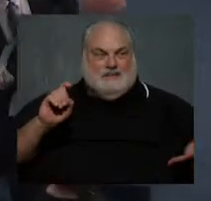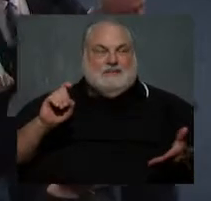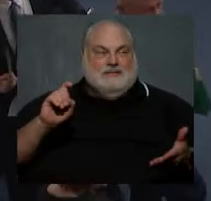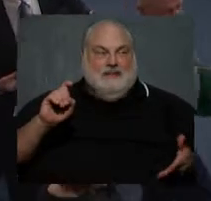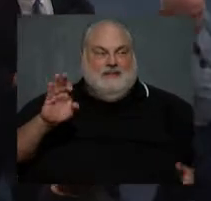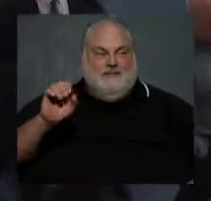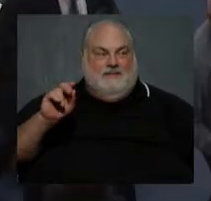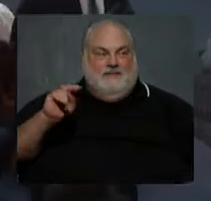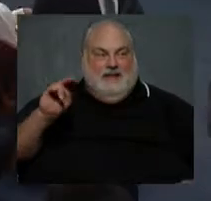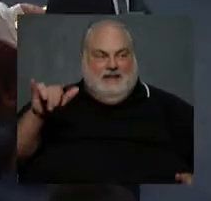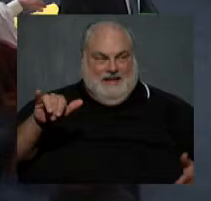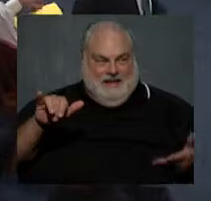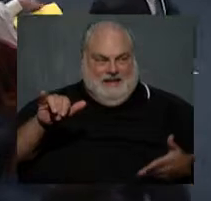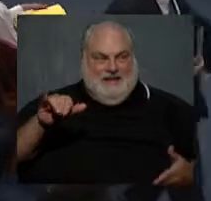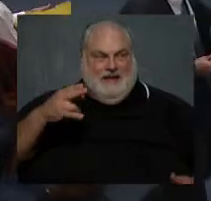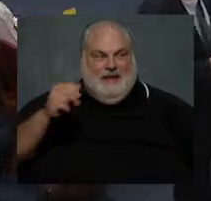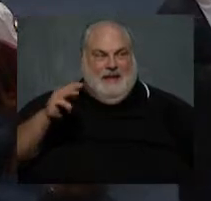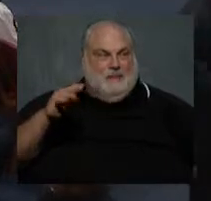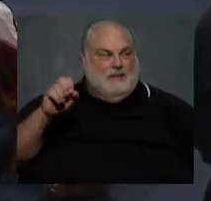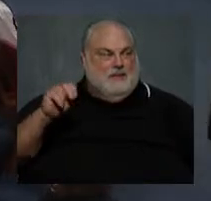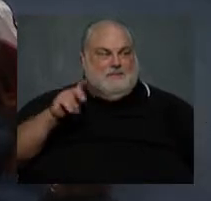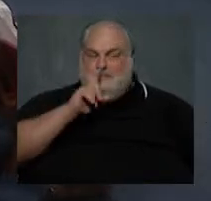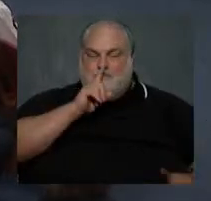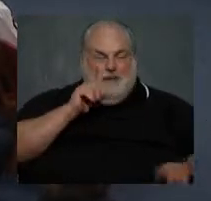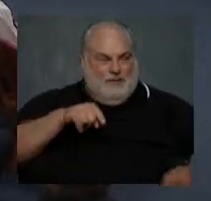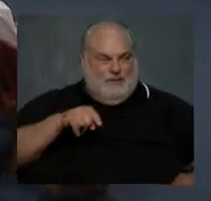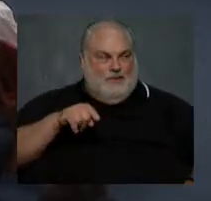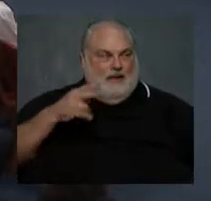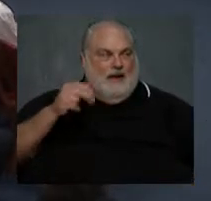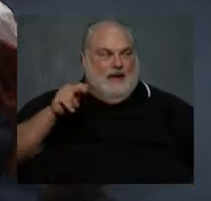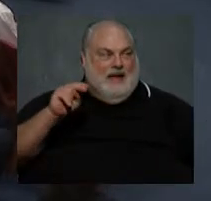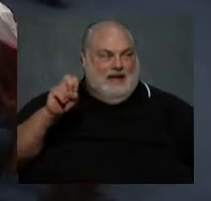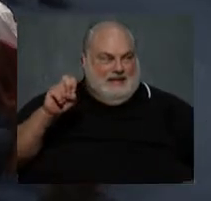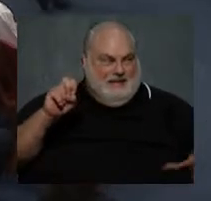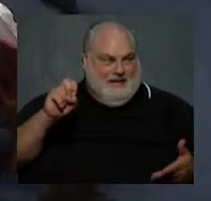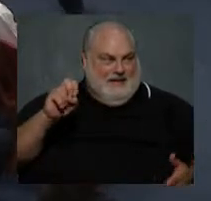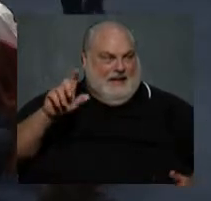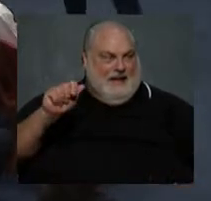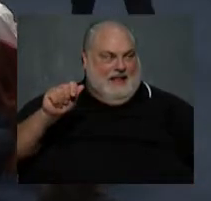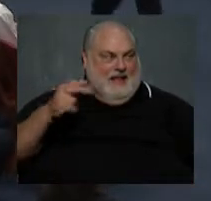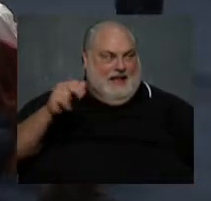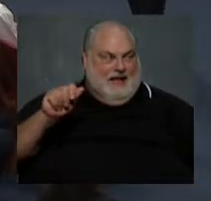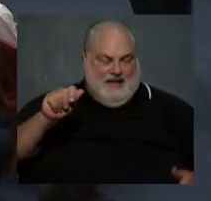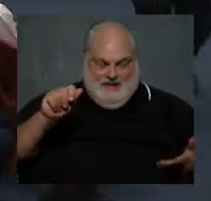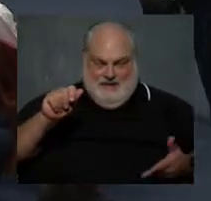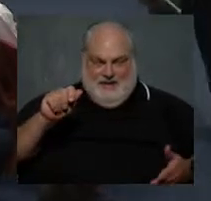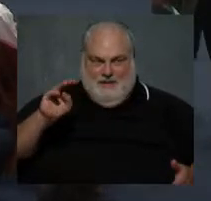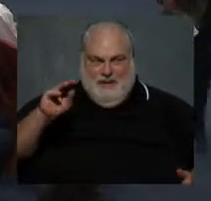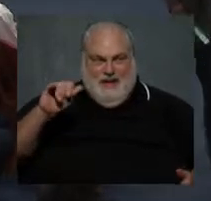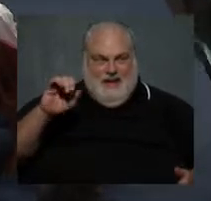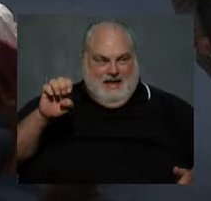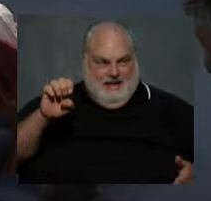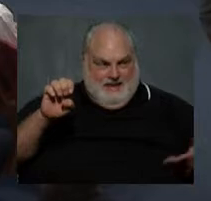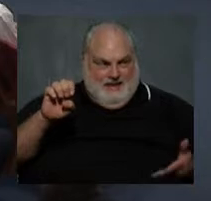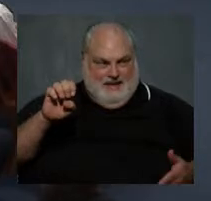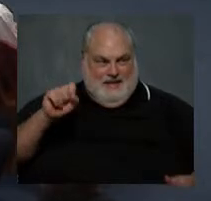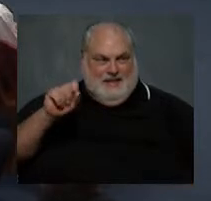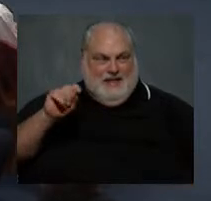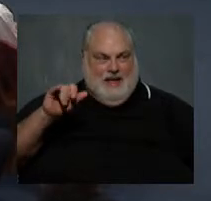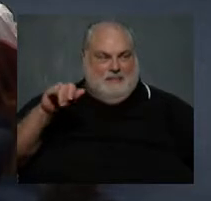Here. Commissioner Hamilton. Commissioner Haynes. Here. Commissioner Leahy. Here. Commissioner May. Here. Commissioner Stebbins.